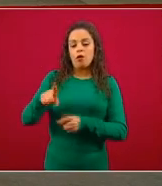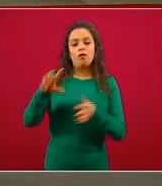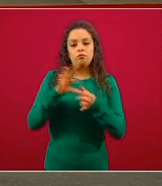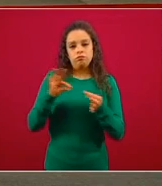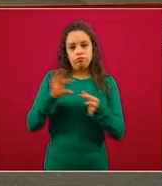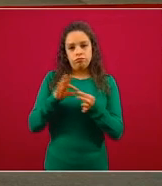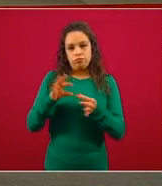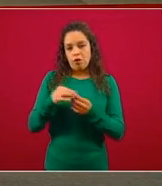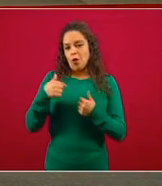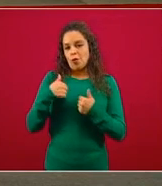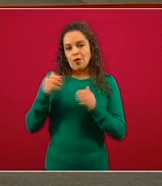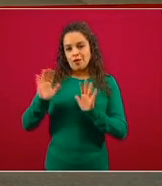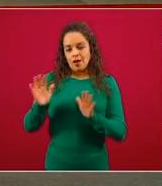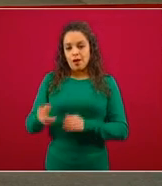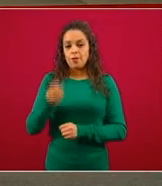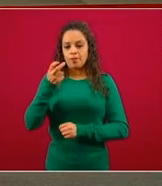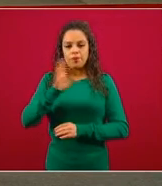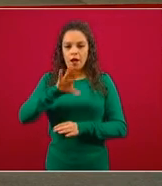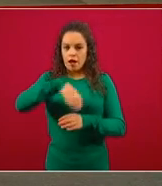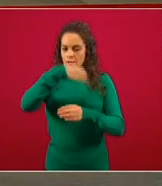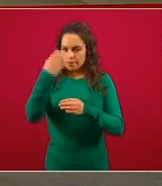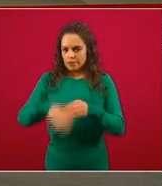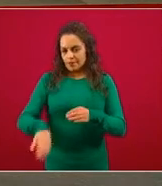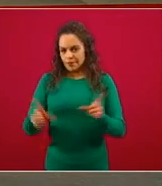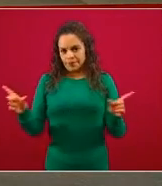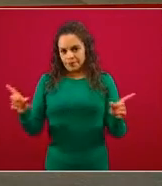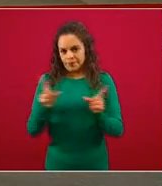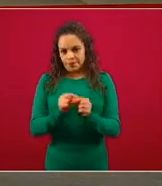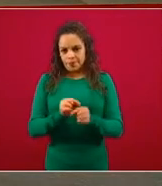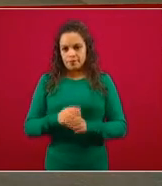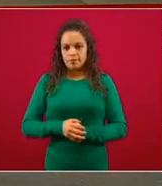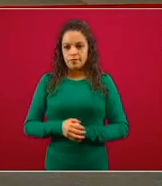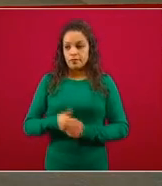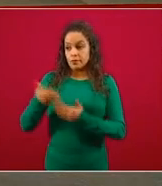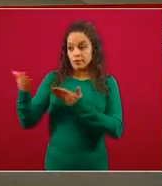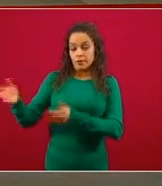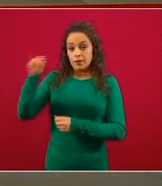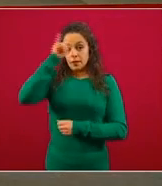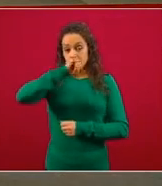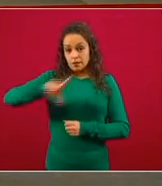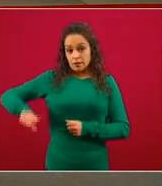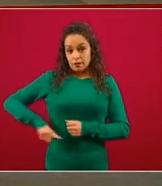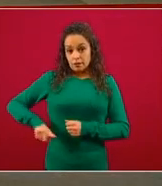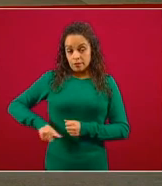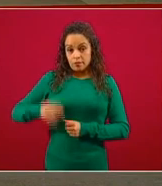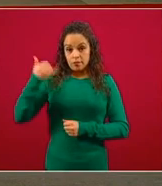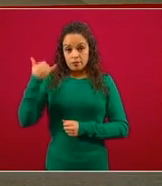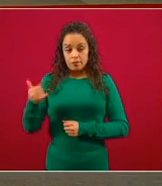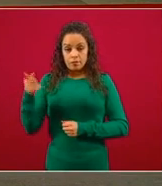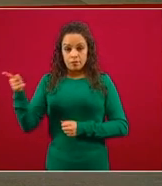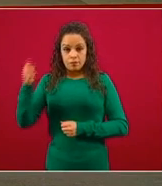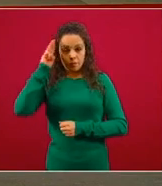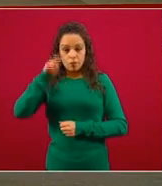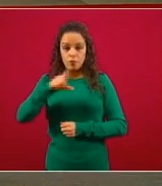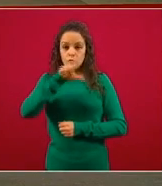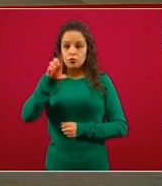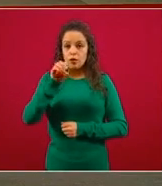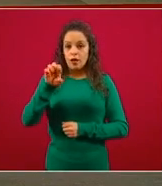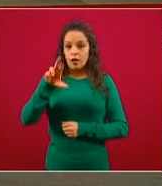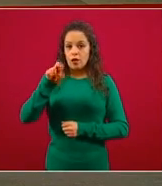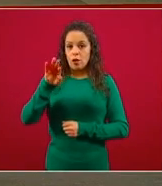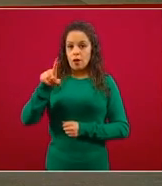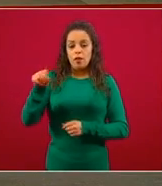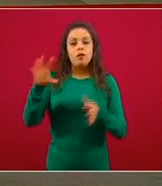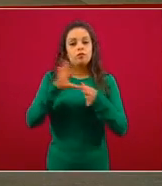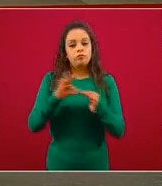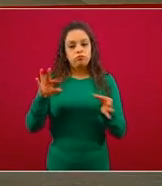here because we will end with that. But here we have the governor who is going to tell